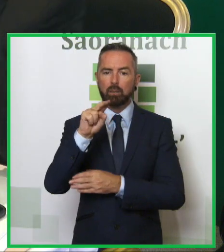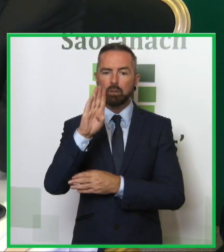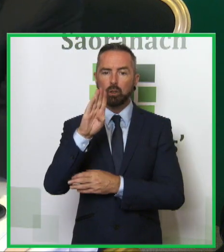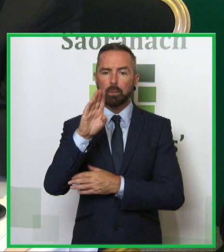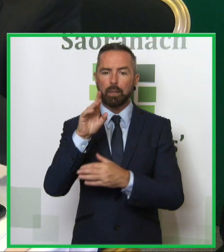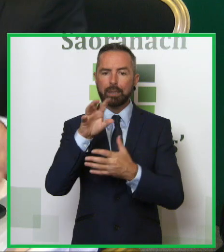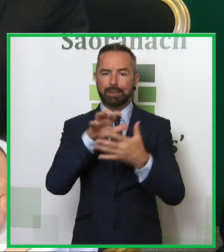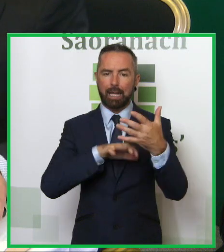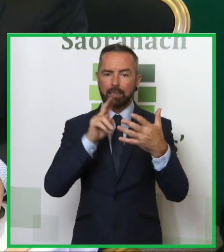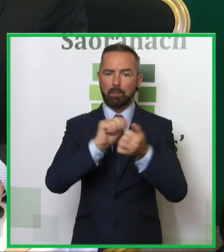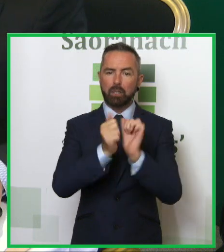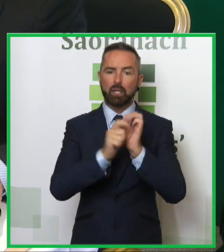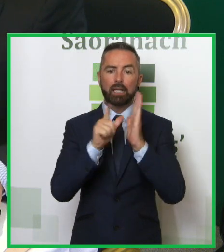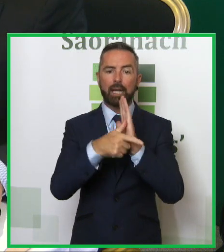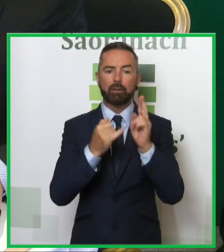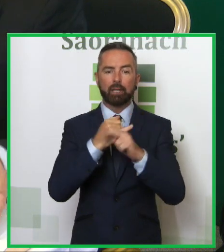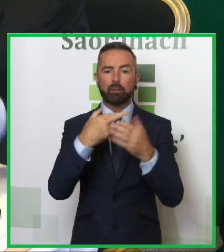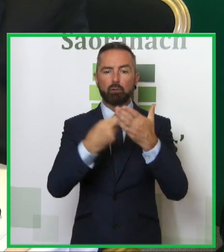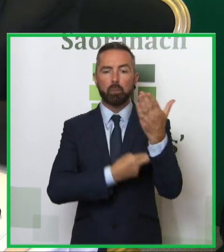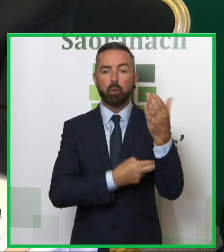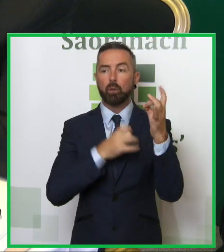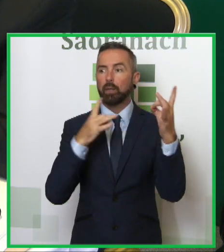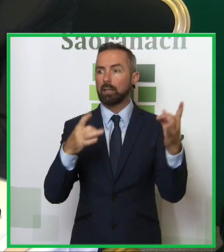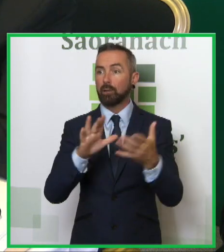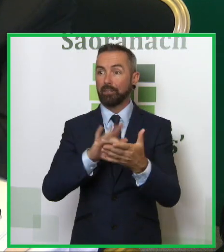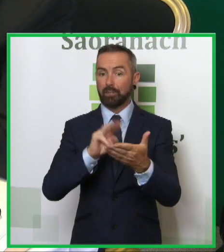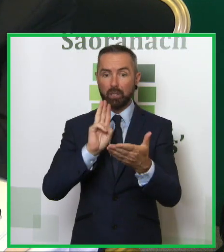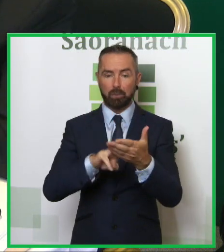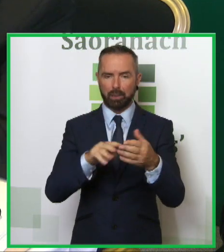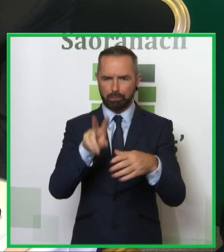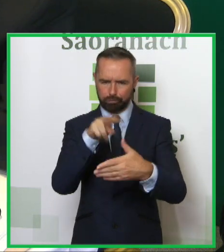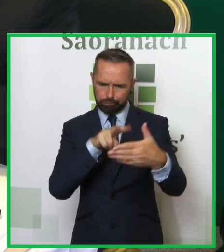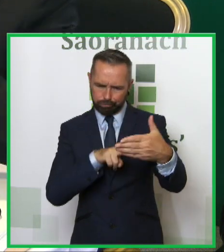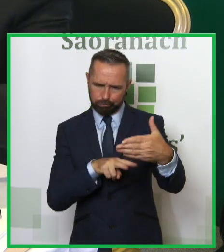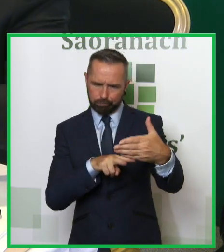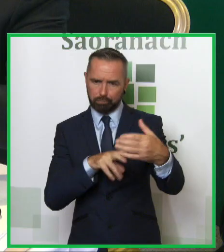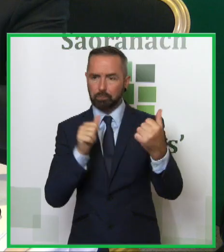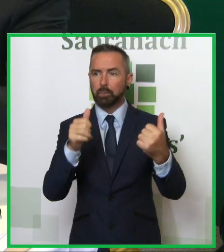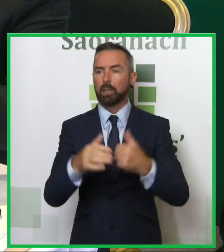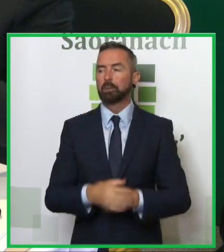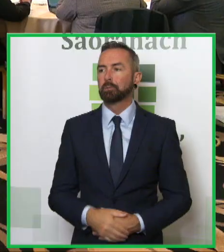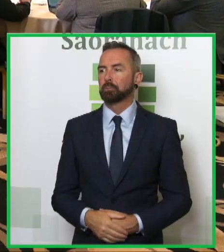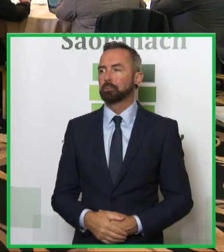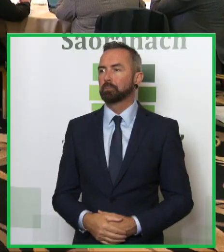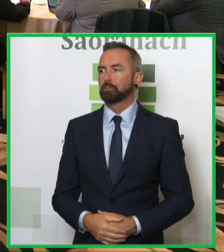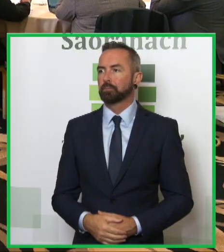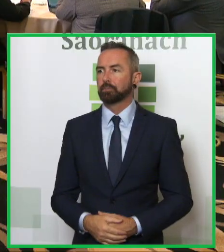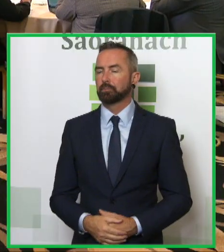etc. So we'll leave you for 15 minutes or so, and we'll take stock in 15 minutes, please.